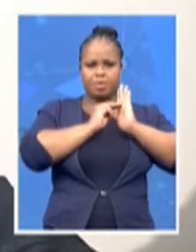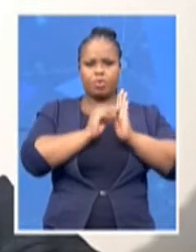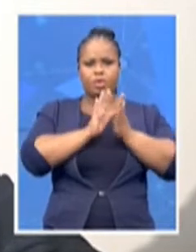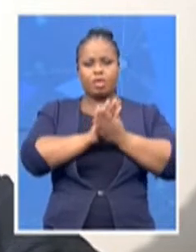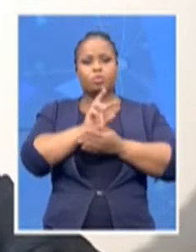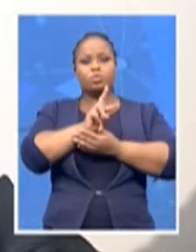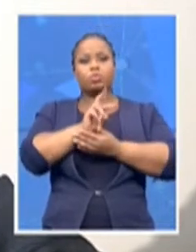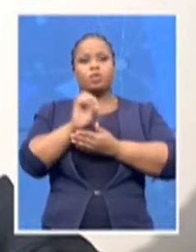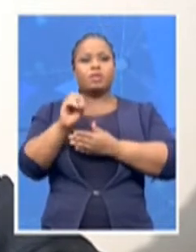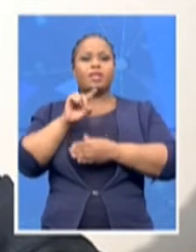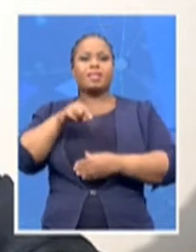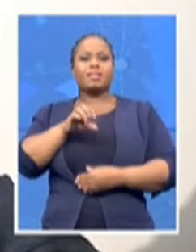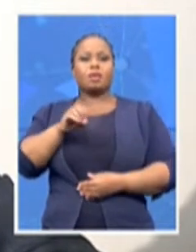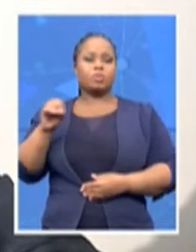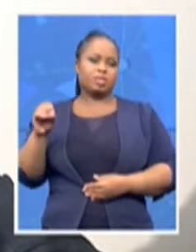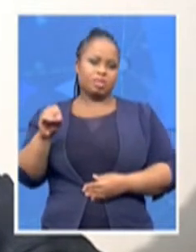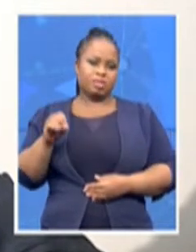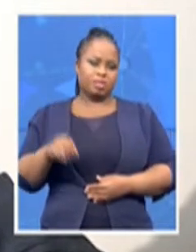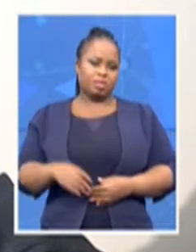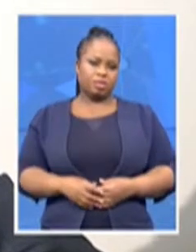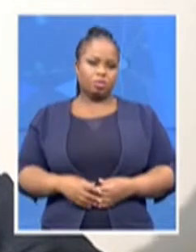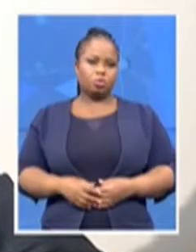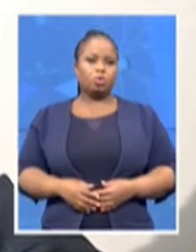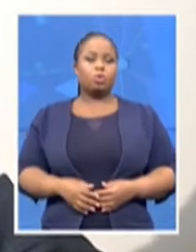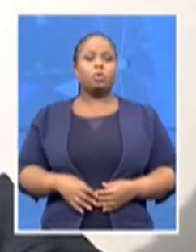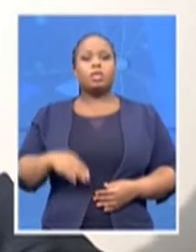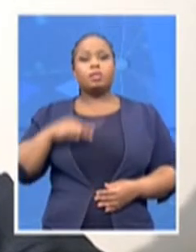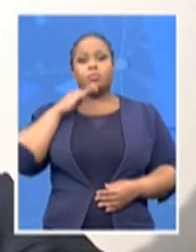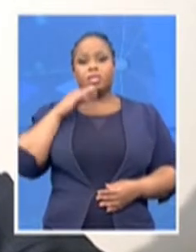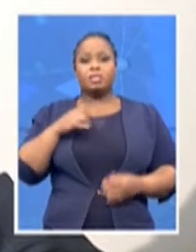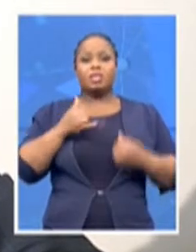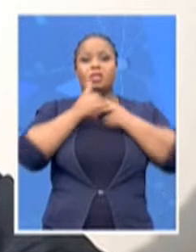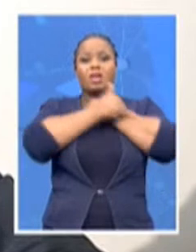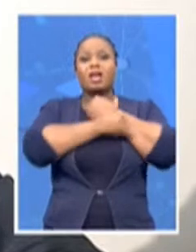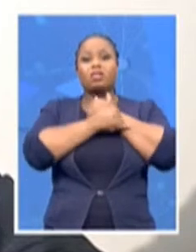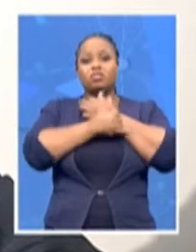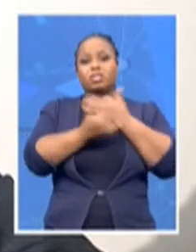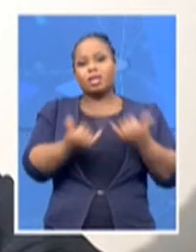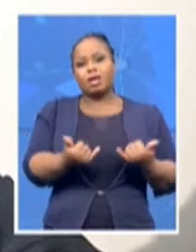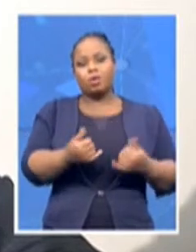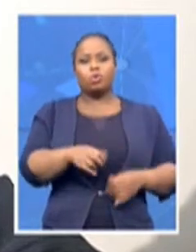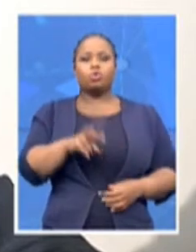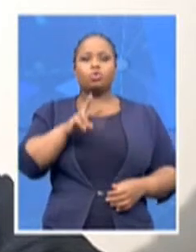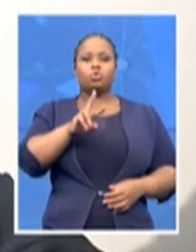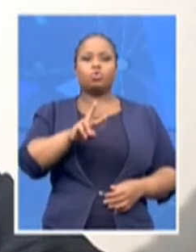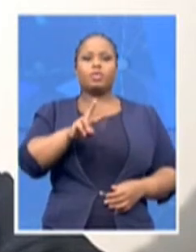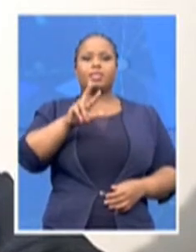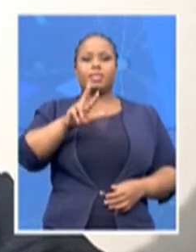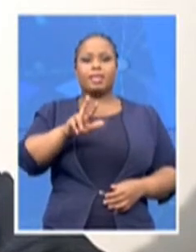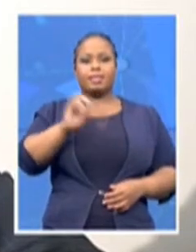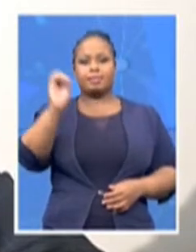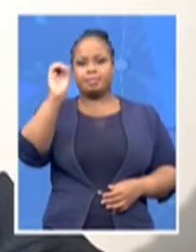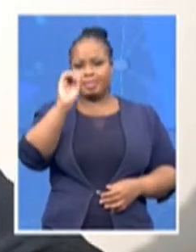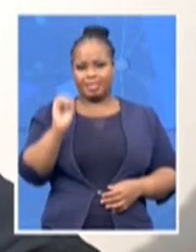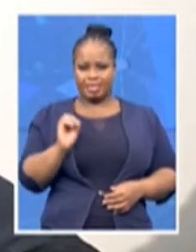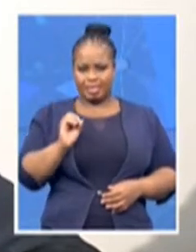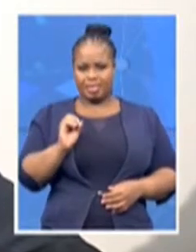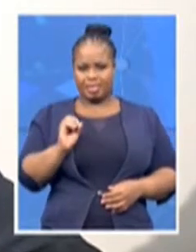at 28% of the adult population, of those who are above 18. We want to reach